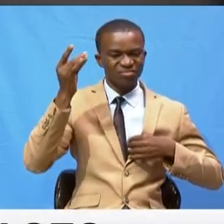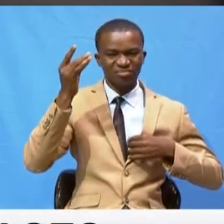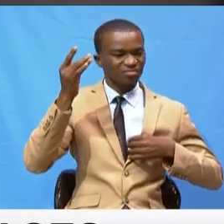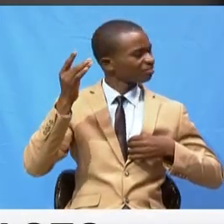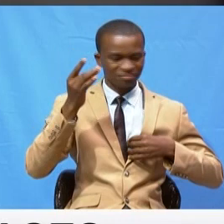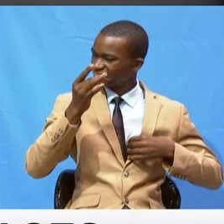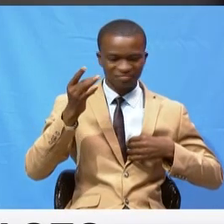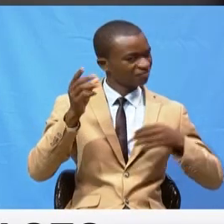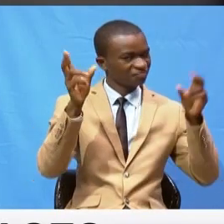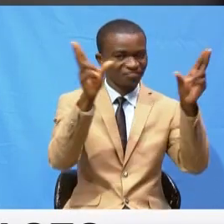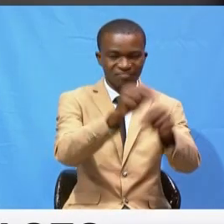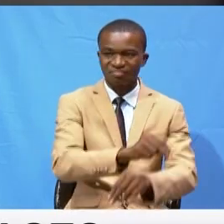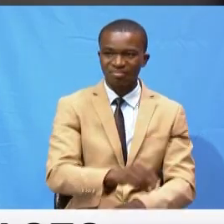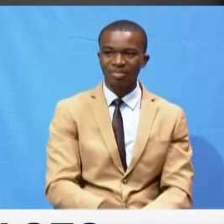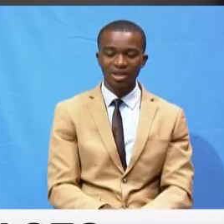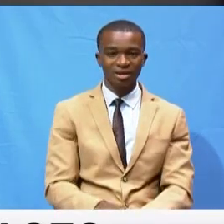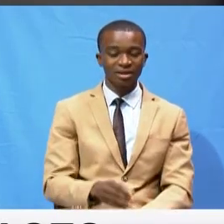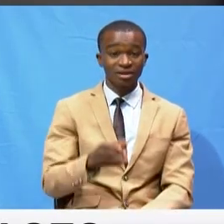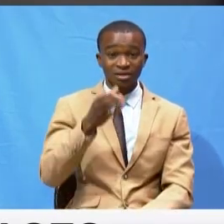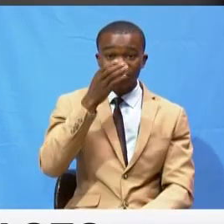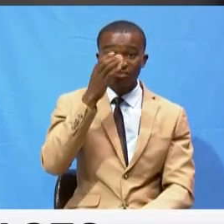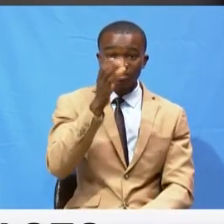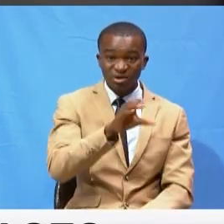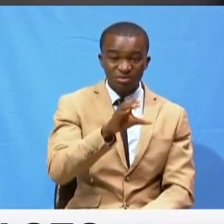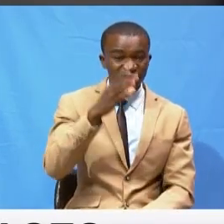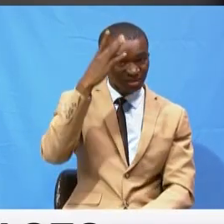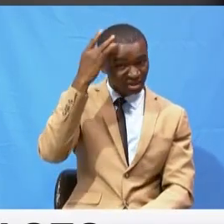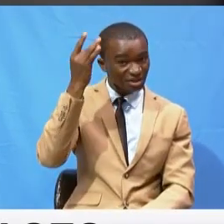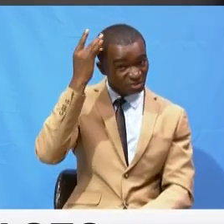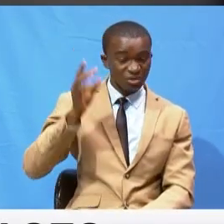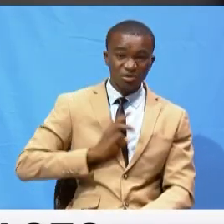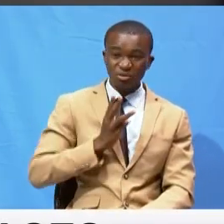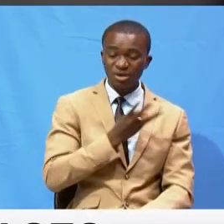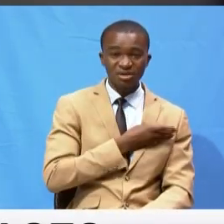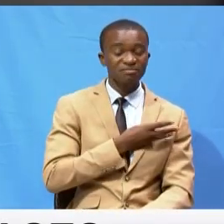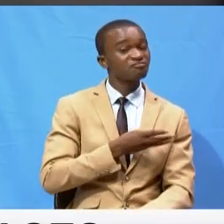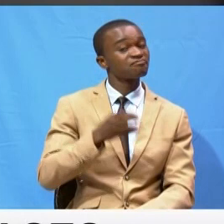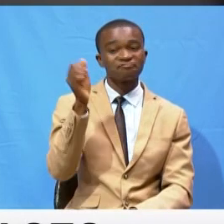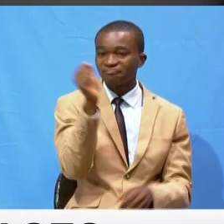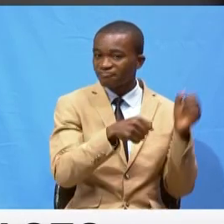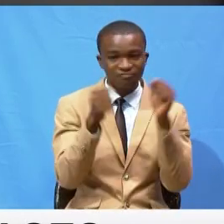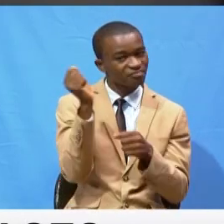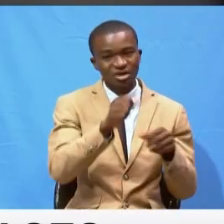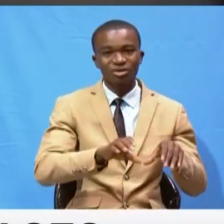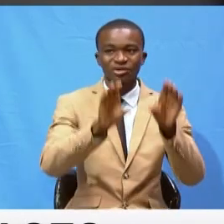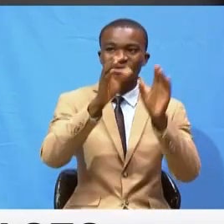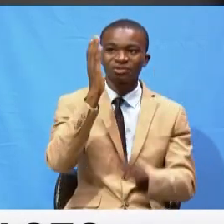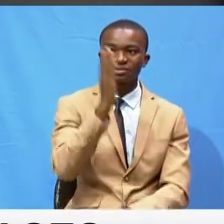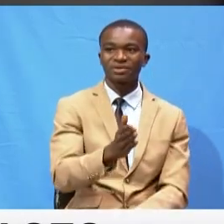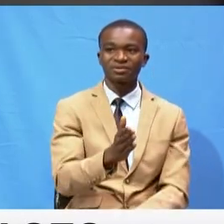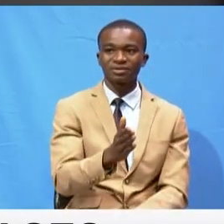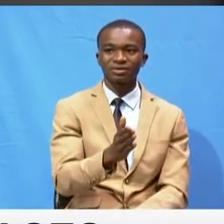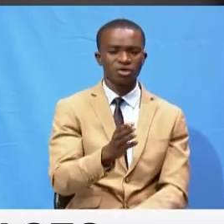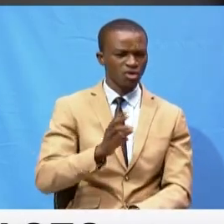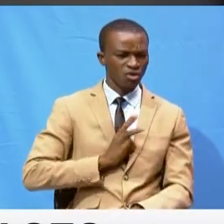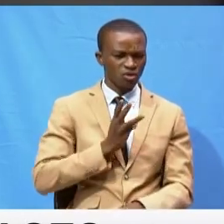fight against corruption, in the fight against crime. And when we are executing our mandate, we are not persecuting